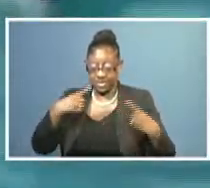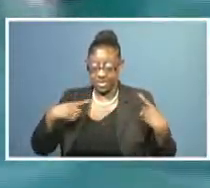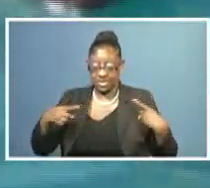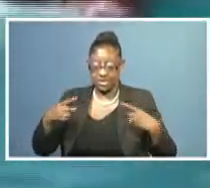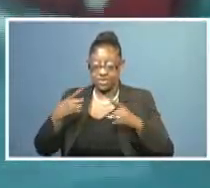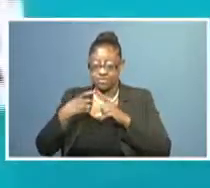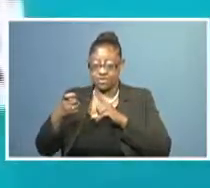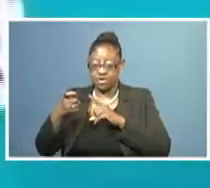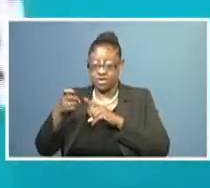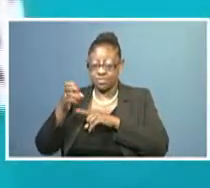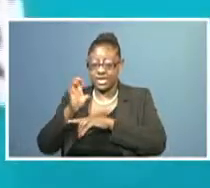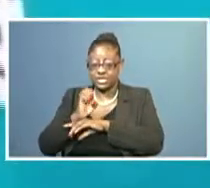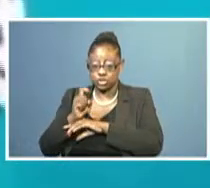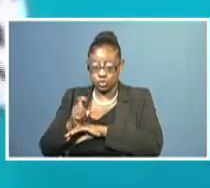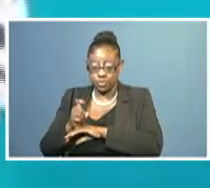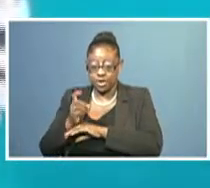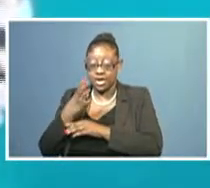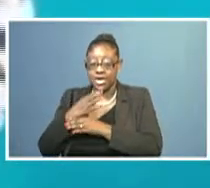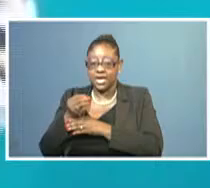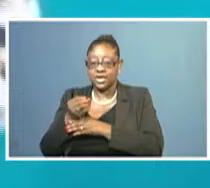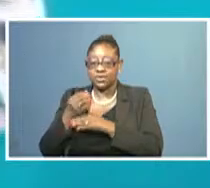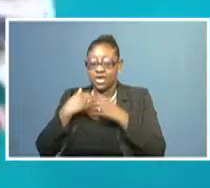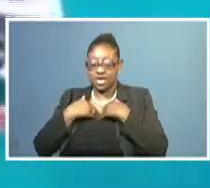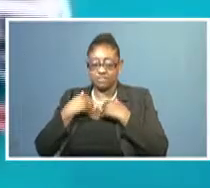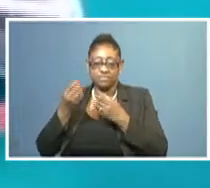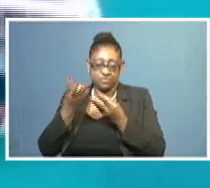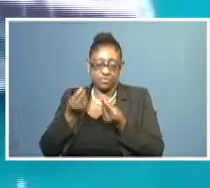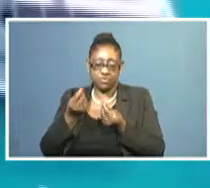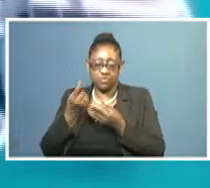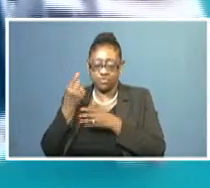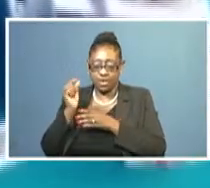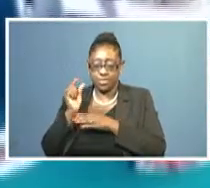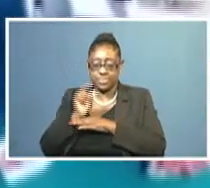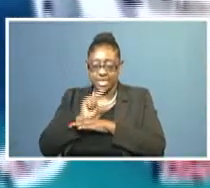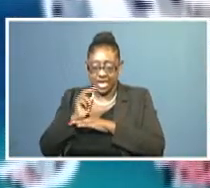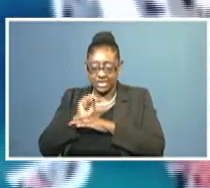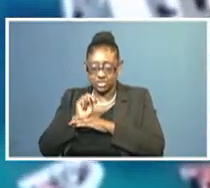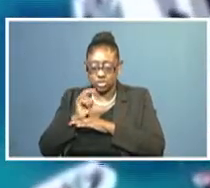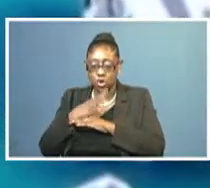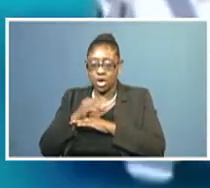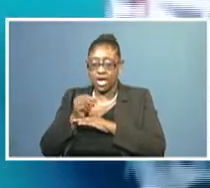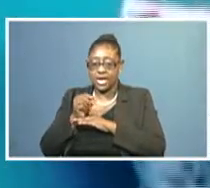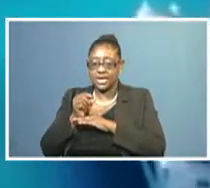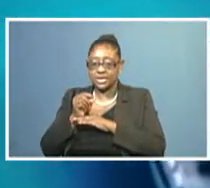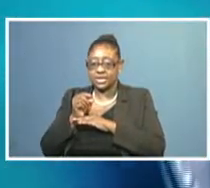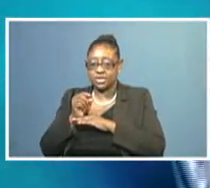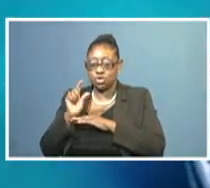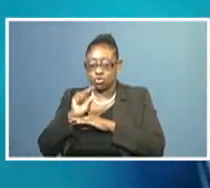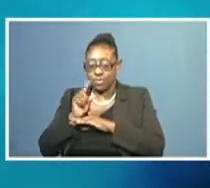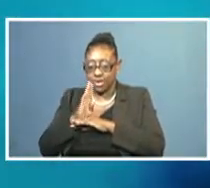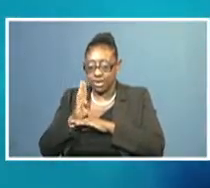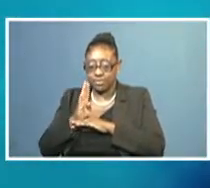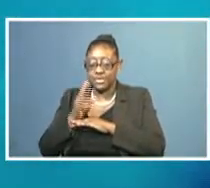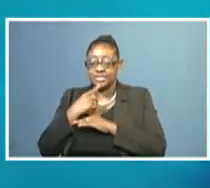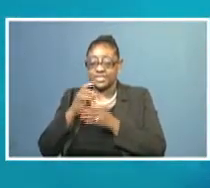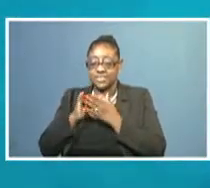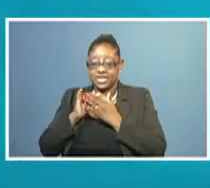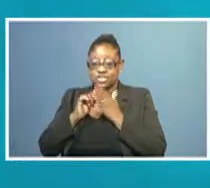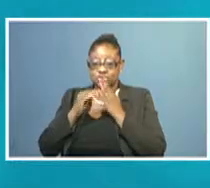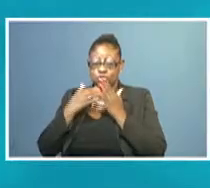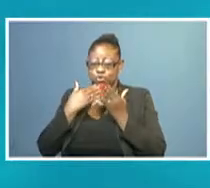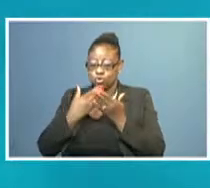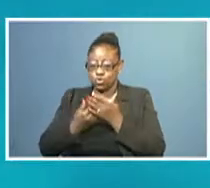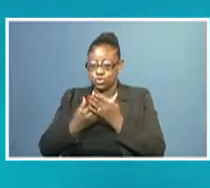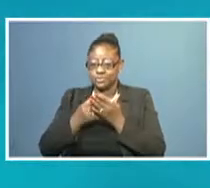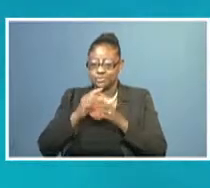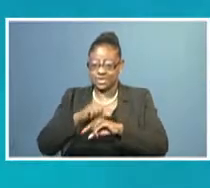have some from Staniel Key and Grand Bahama as well. I don't know if they're going to make it or not, but this is a great time to showcase the talent